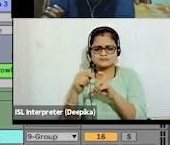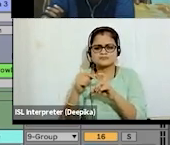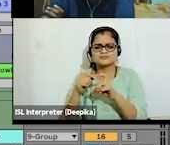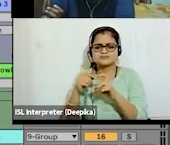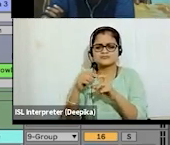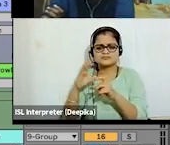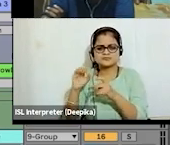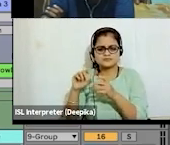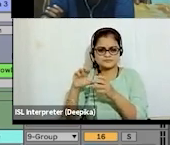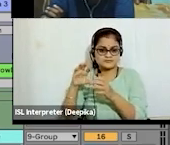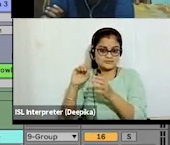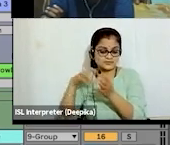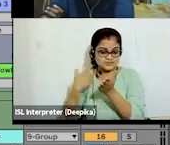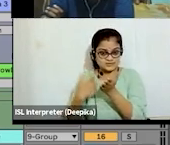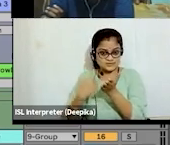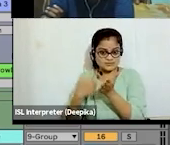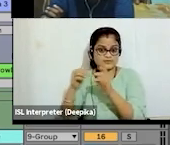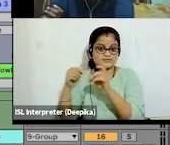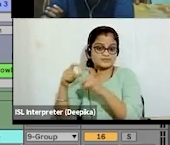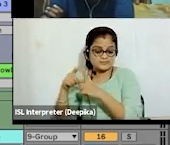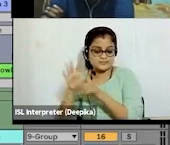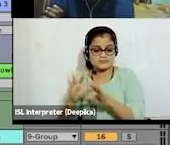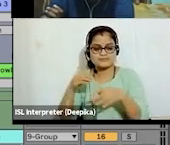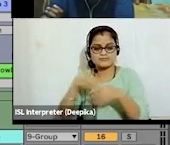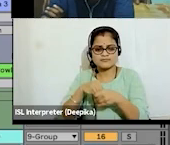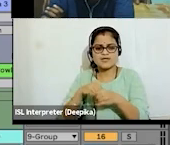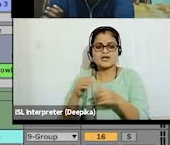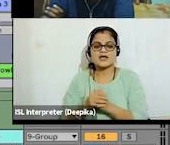these bells that I recorded at like an emporium store.